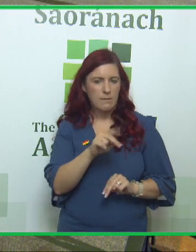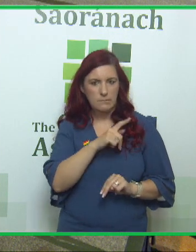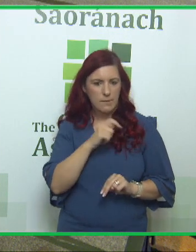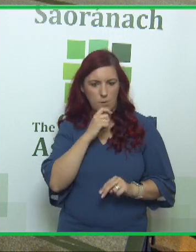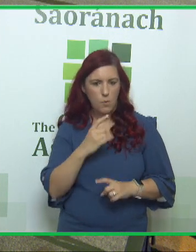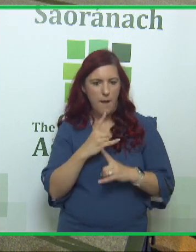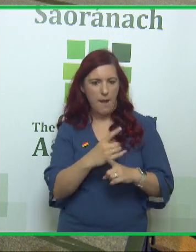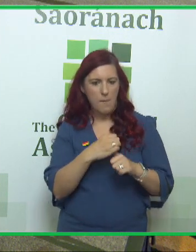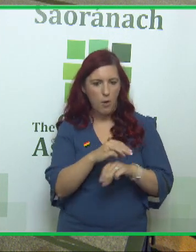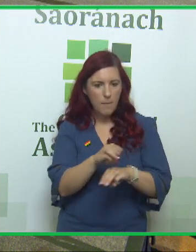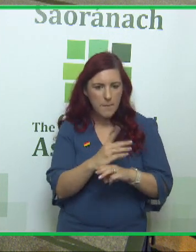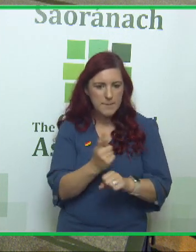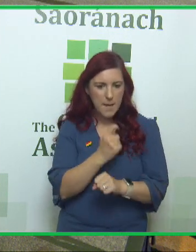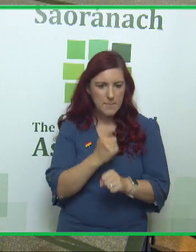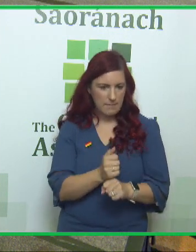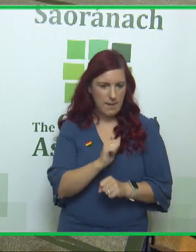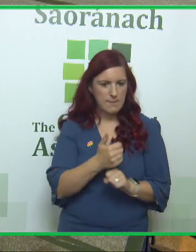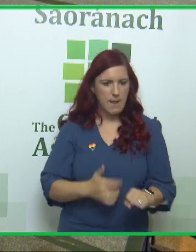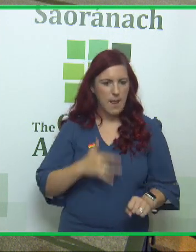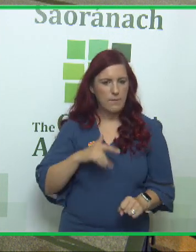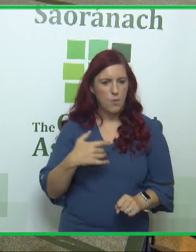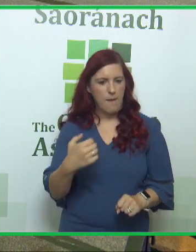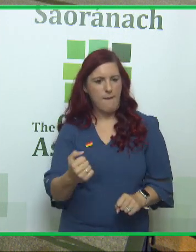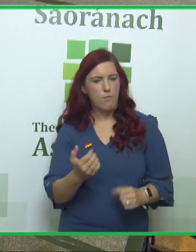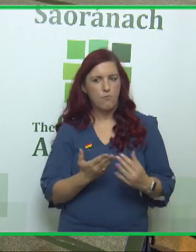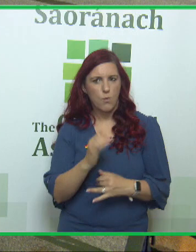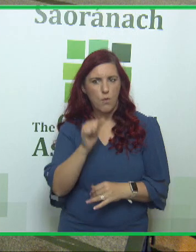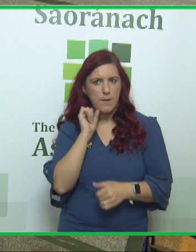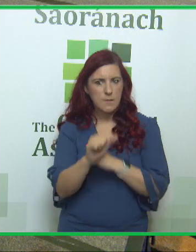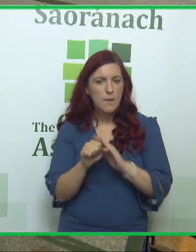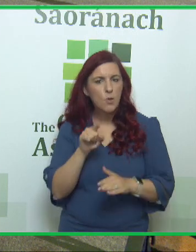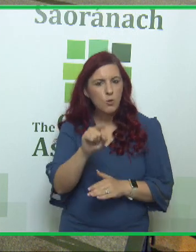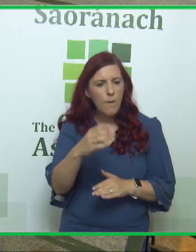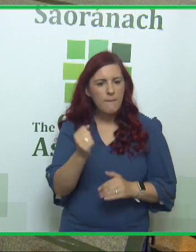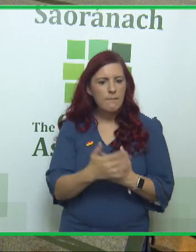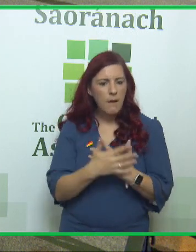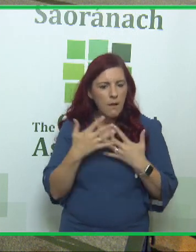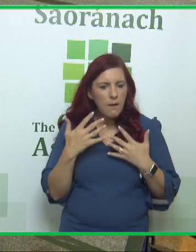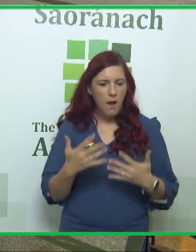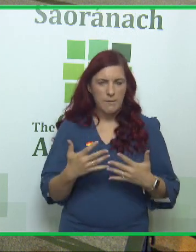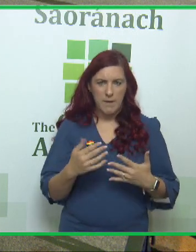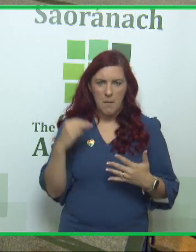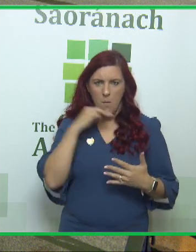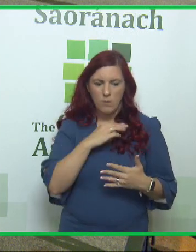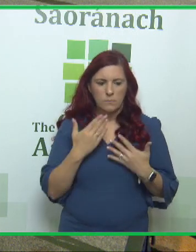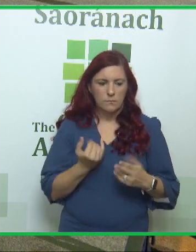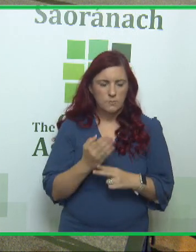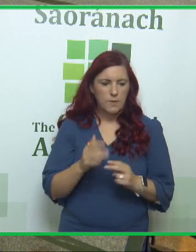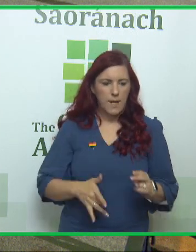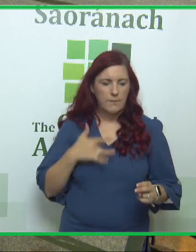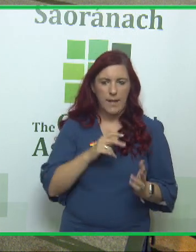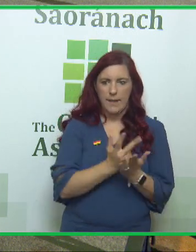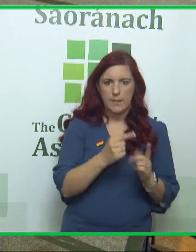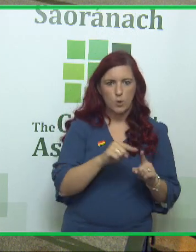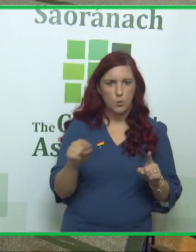and it is a life that you have by experience. But you spent a lot of the big landmarks of your life, the 18th, the 21st,